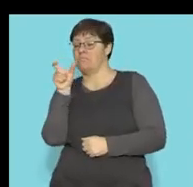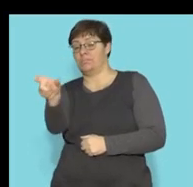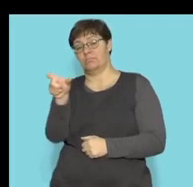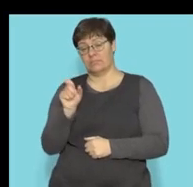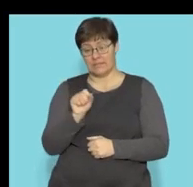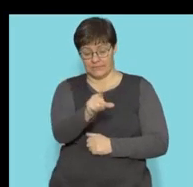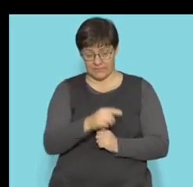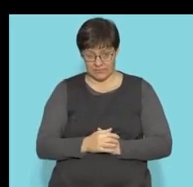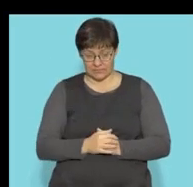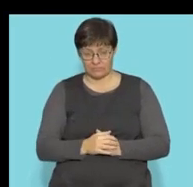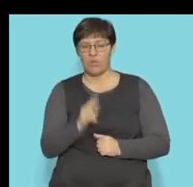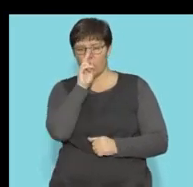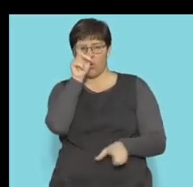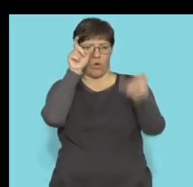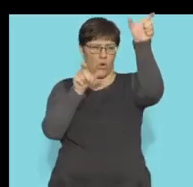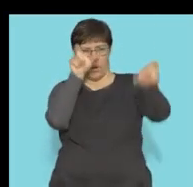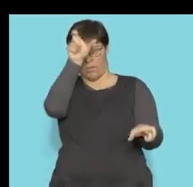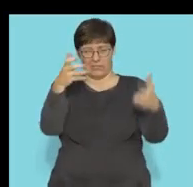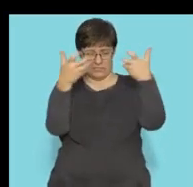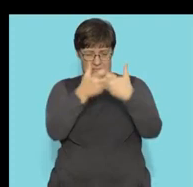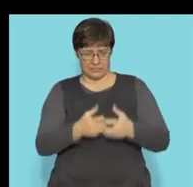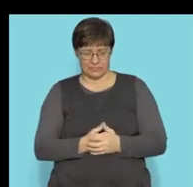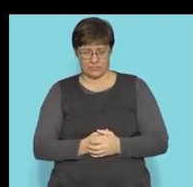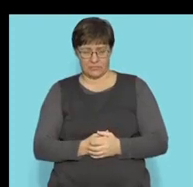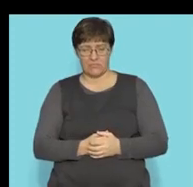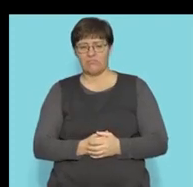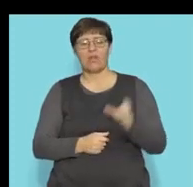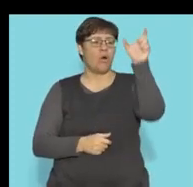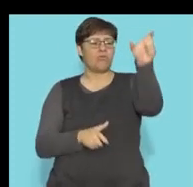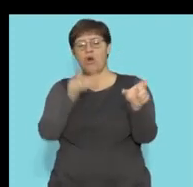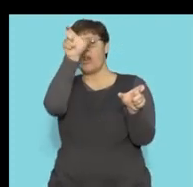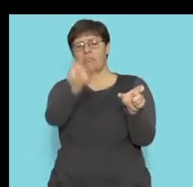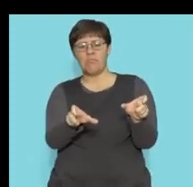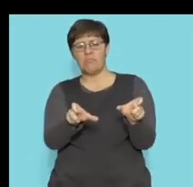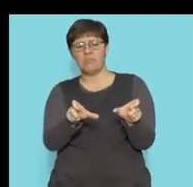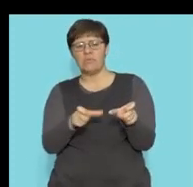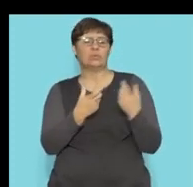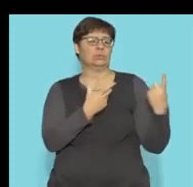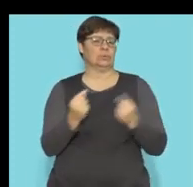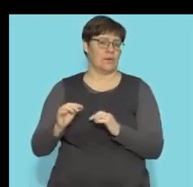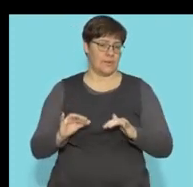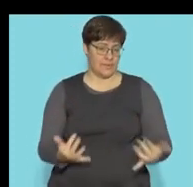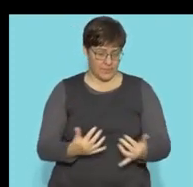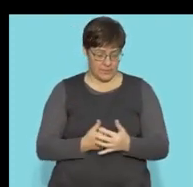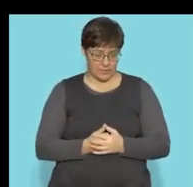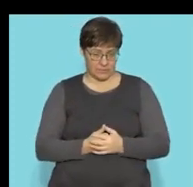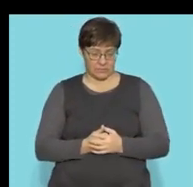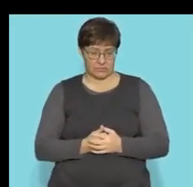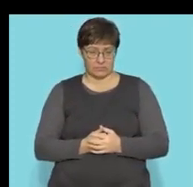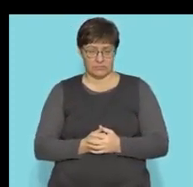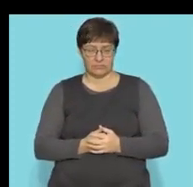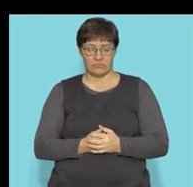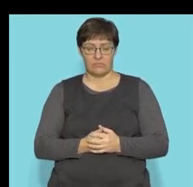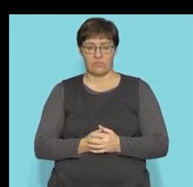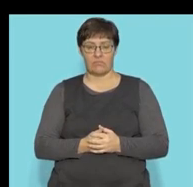columns first of all. How to tackle column questions. And really the same kind of knowledge